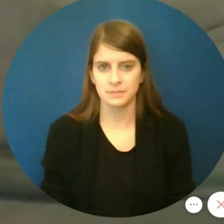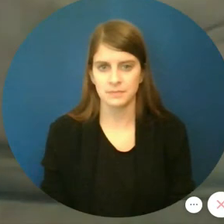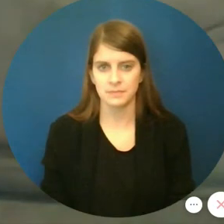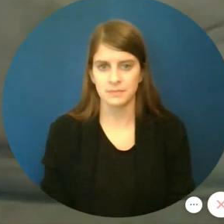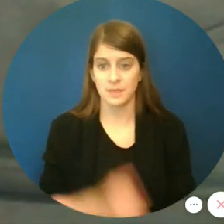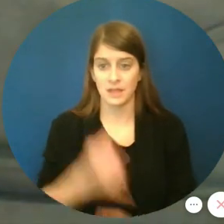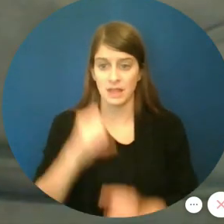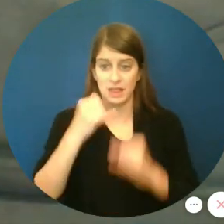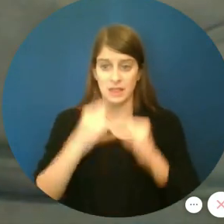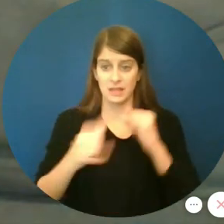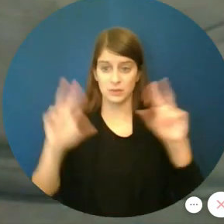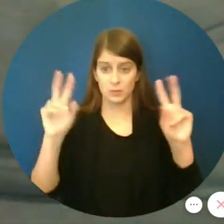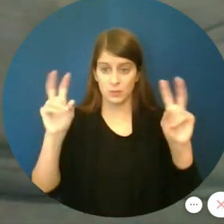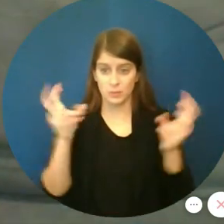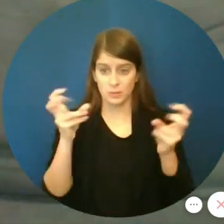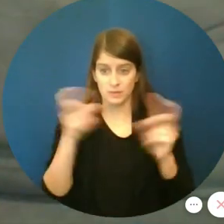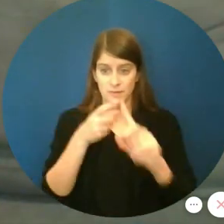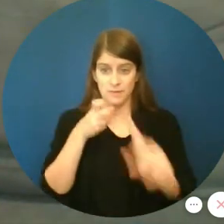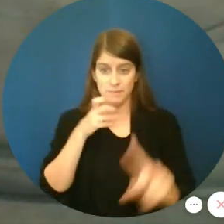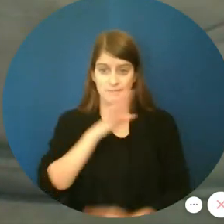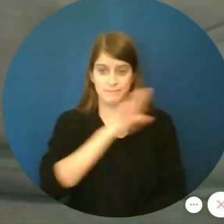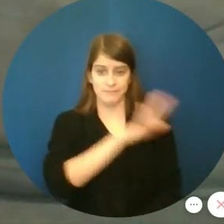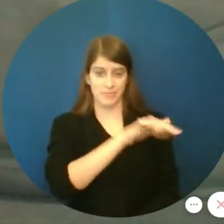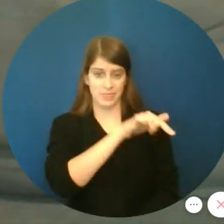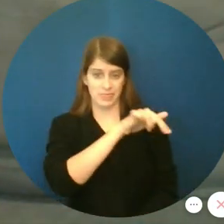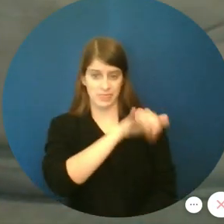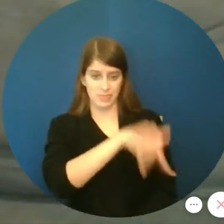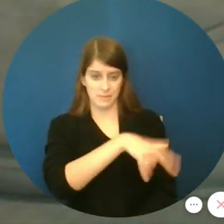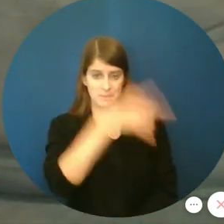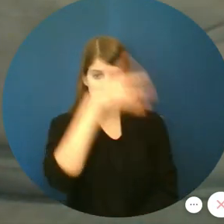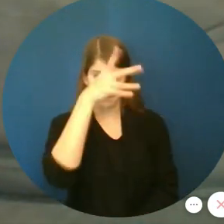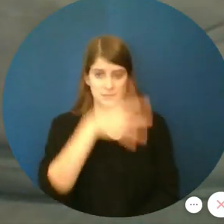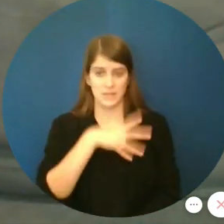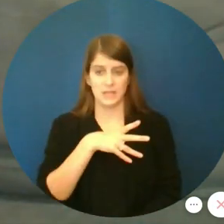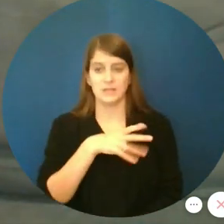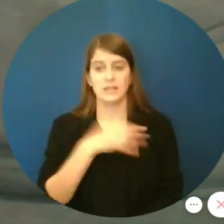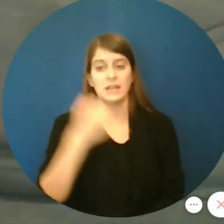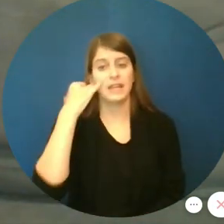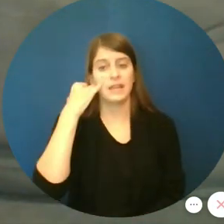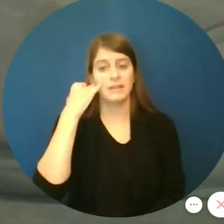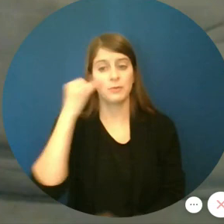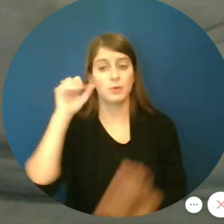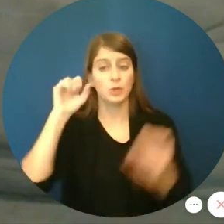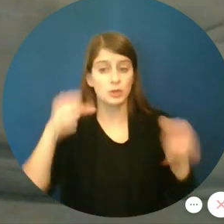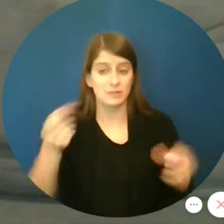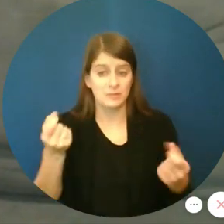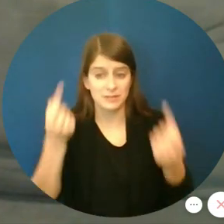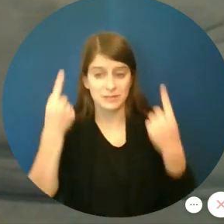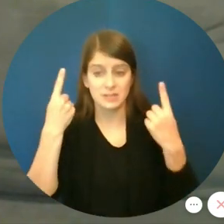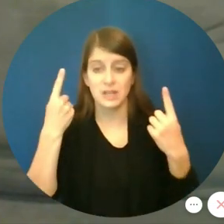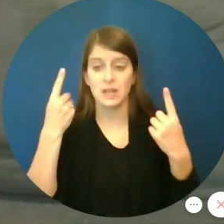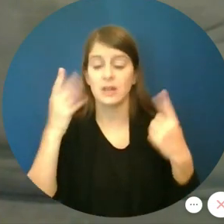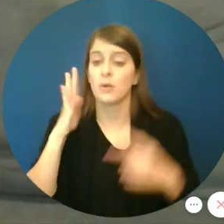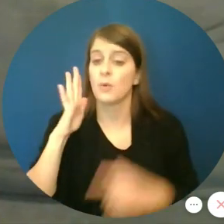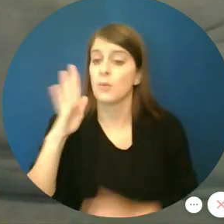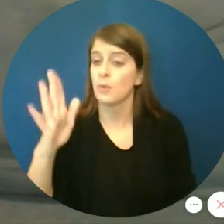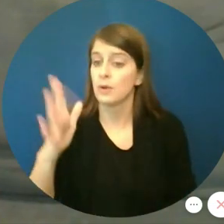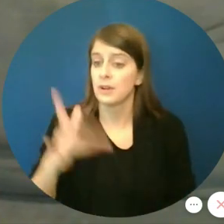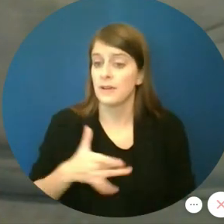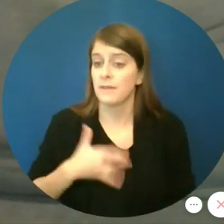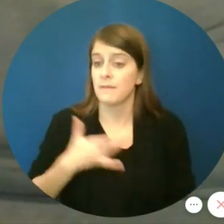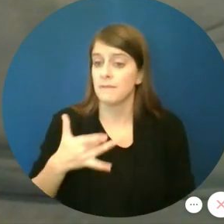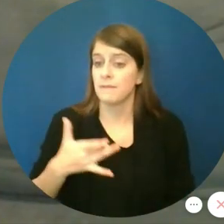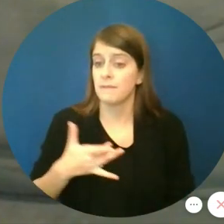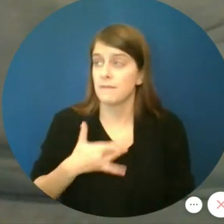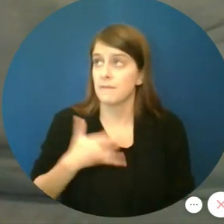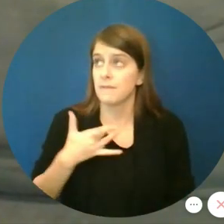Finally, on the back is one last quote. "And if we could but know it, we would feel in its